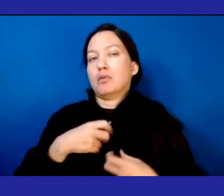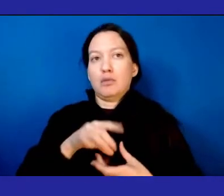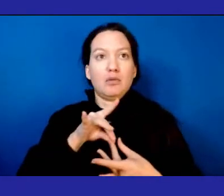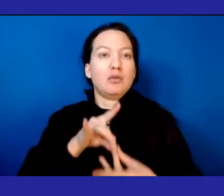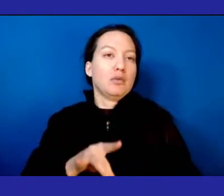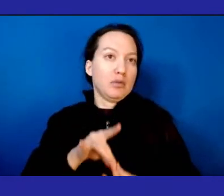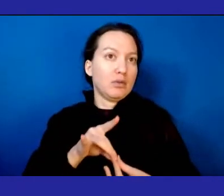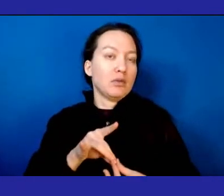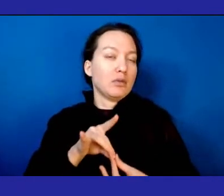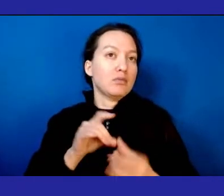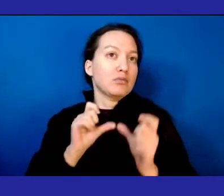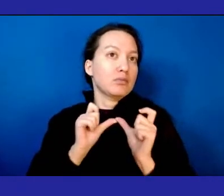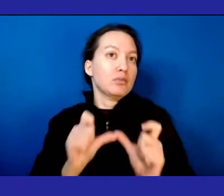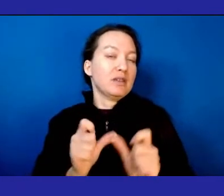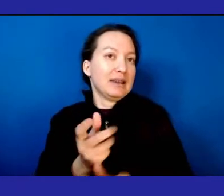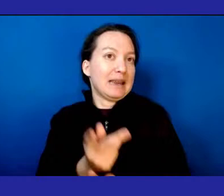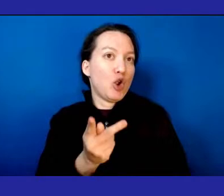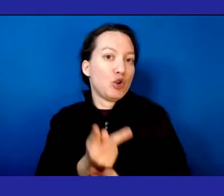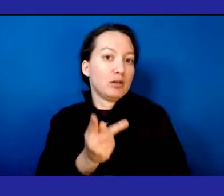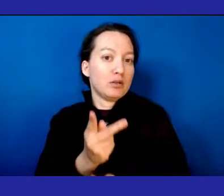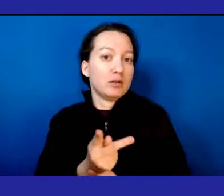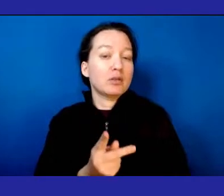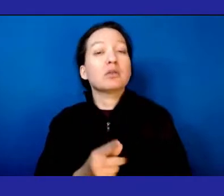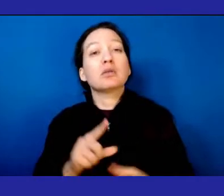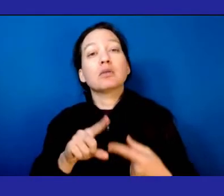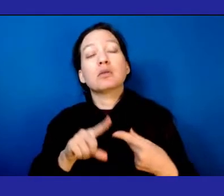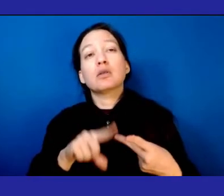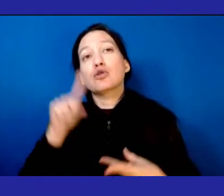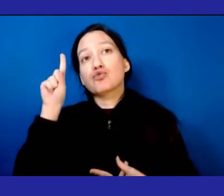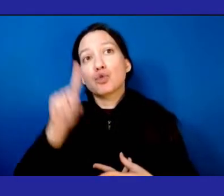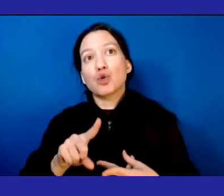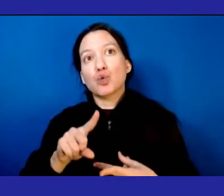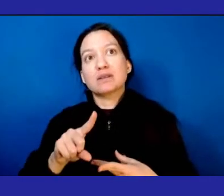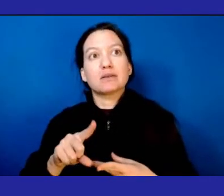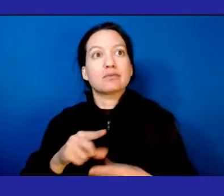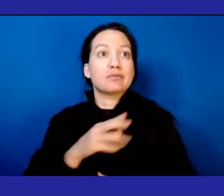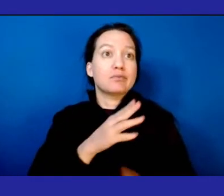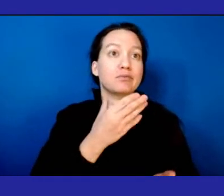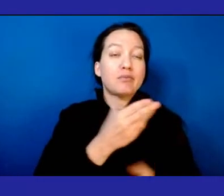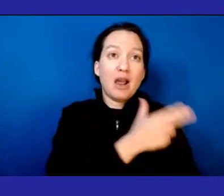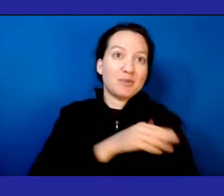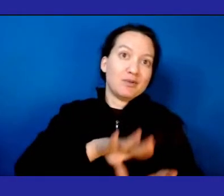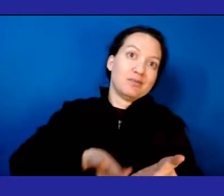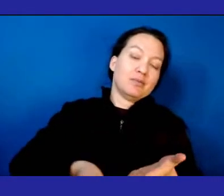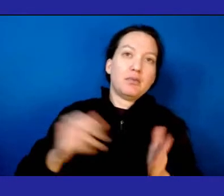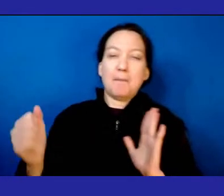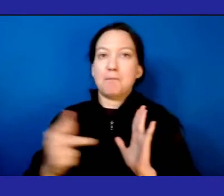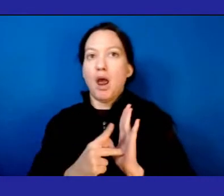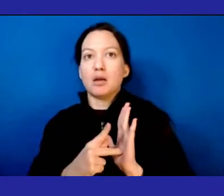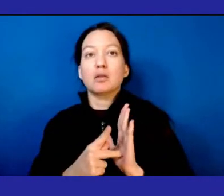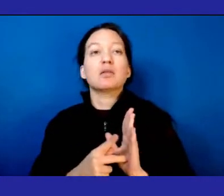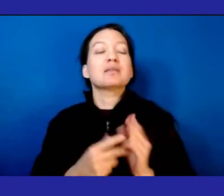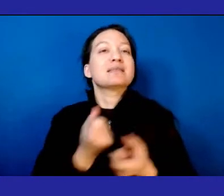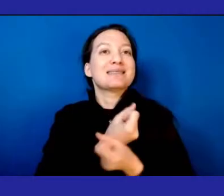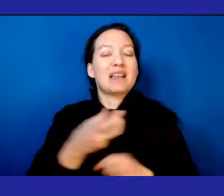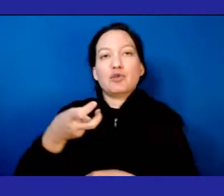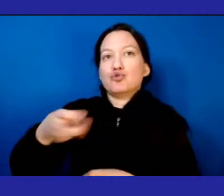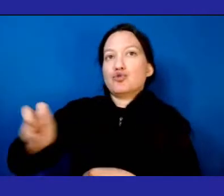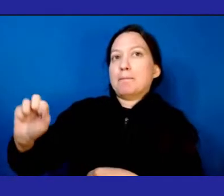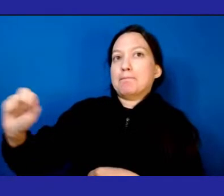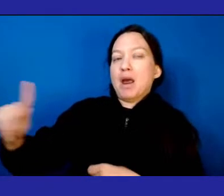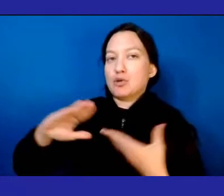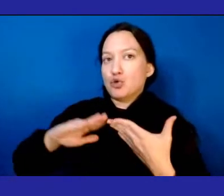to ongoing care, reduce their readmissions, and support safe transitions back into the community.